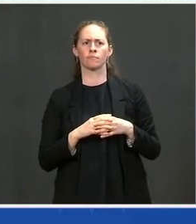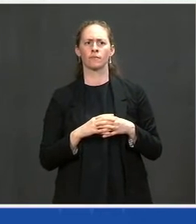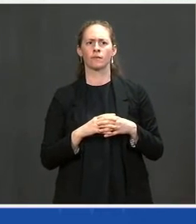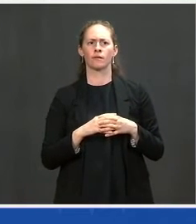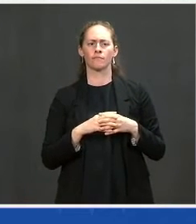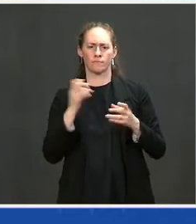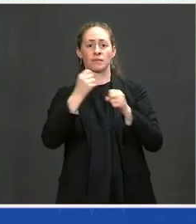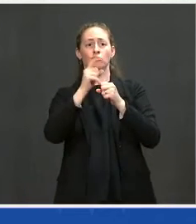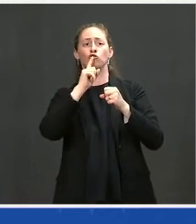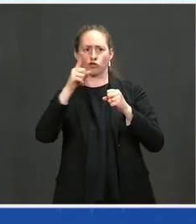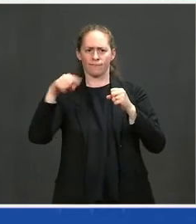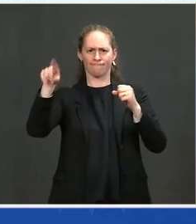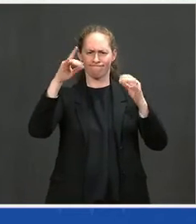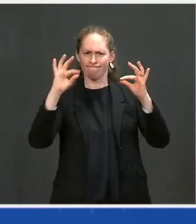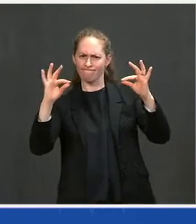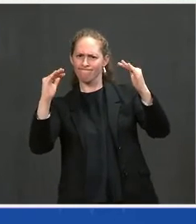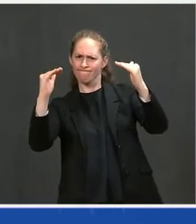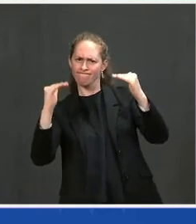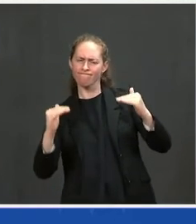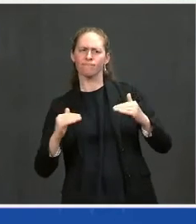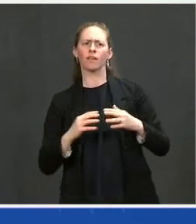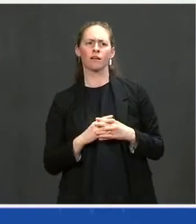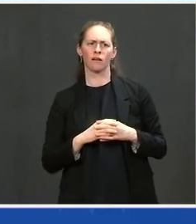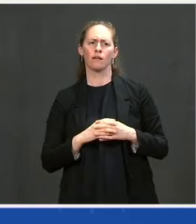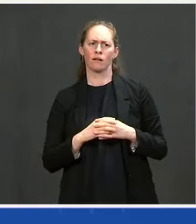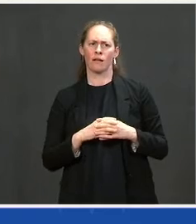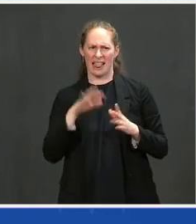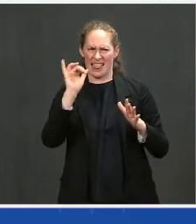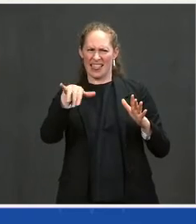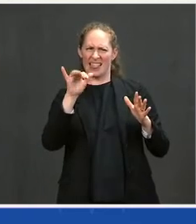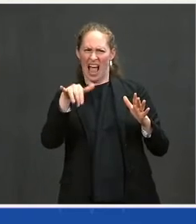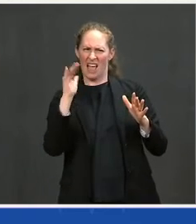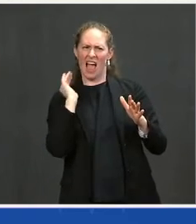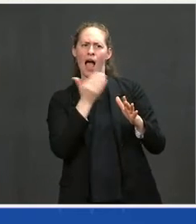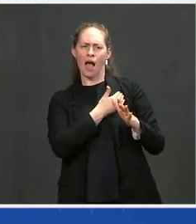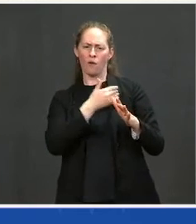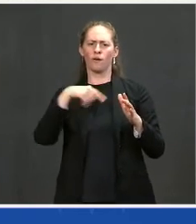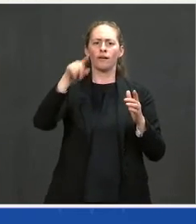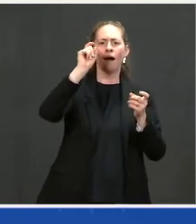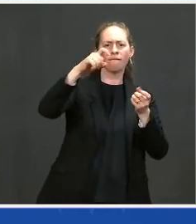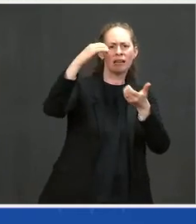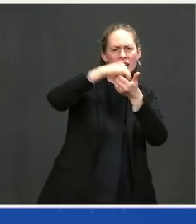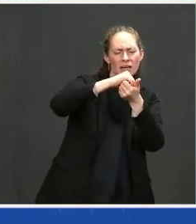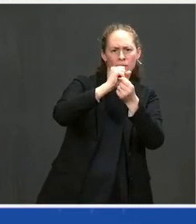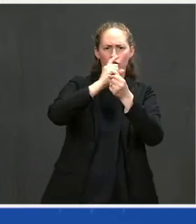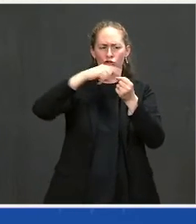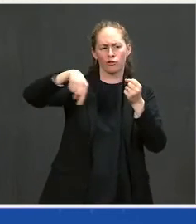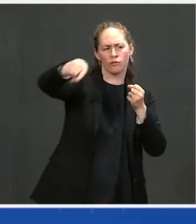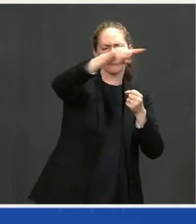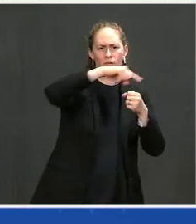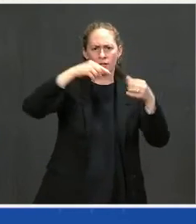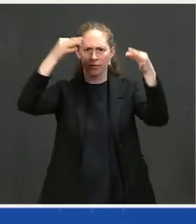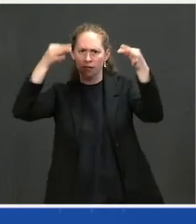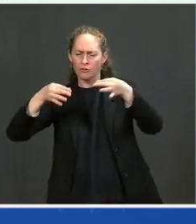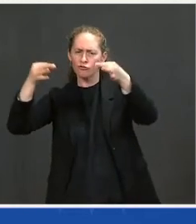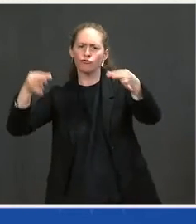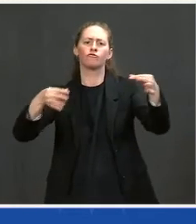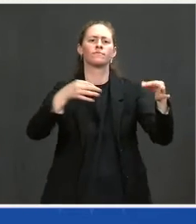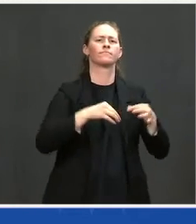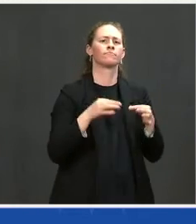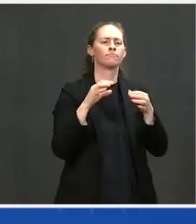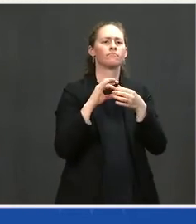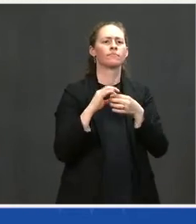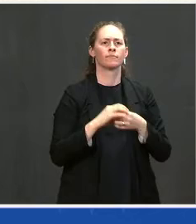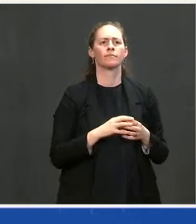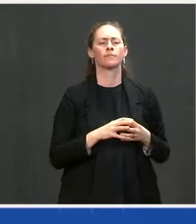that's what we're doing right now, consulting with our allies. Just very quick You only got follow-up. another hour now, okay? Diplomacy, can you define what you